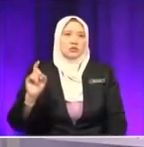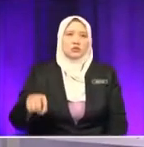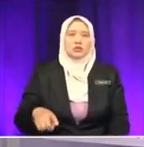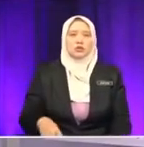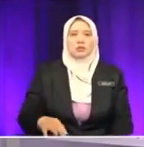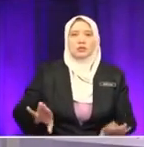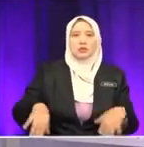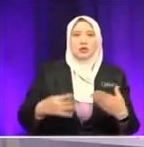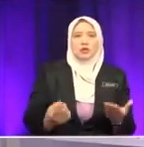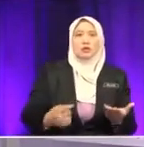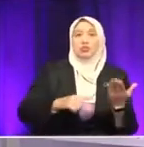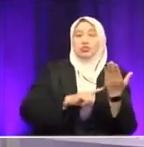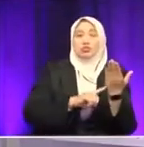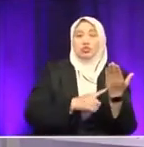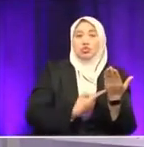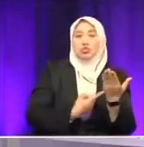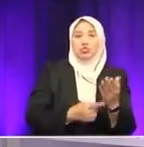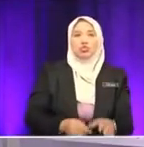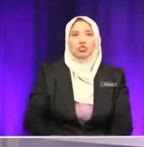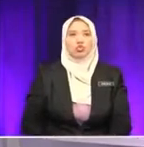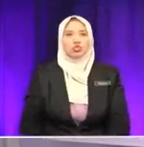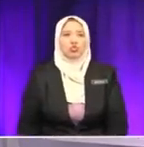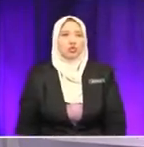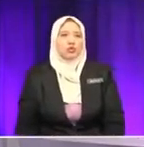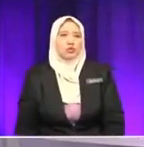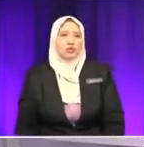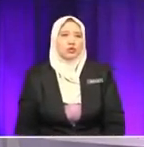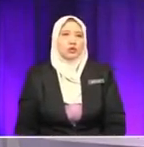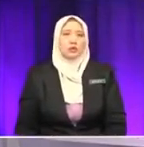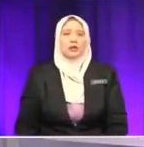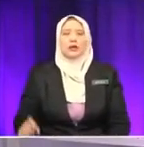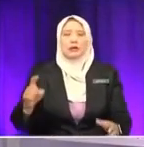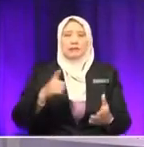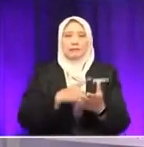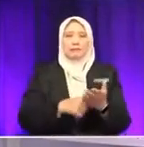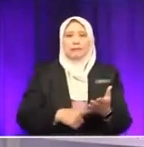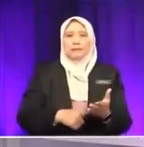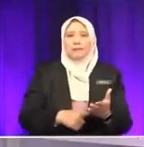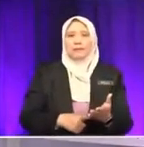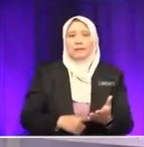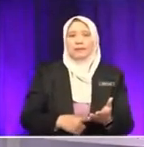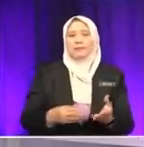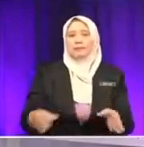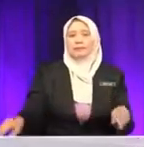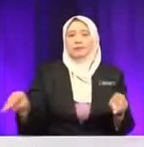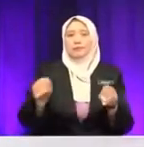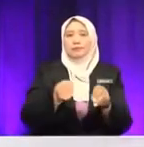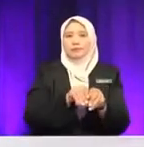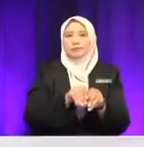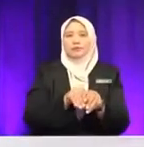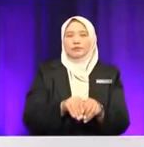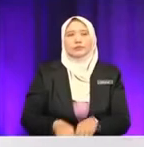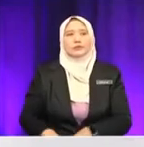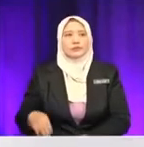how you started. So it is so what of increased new health behavior. So who wants to give it a shot? What will